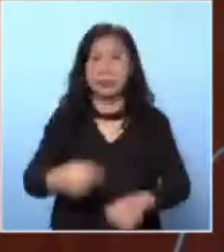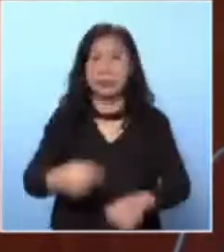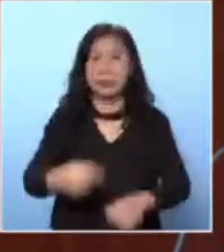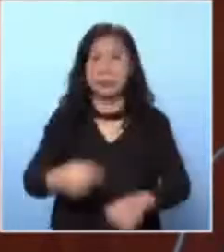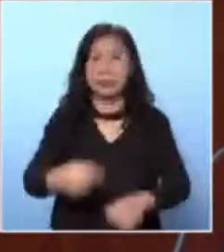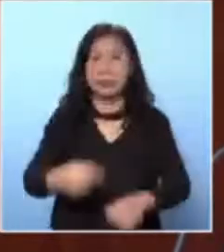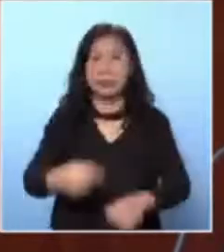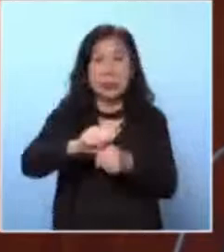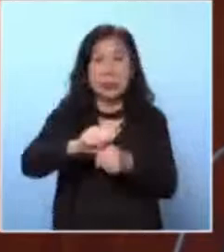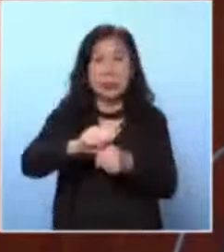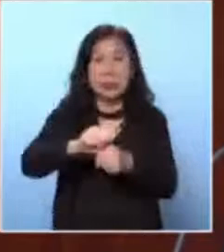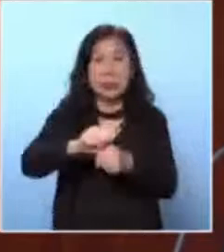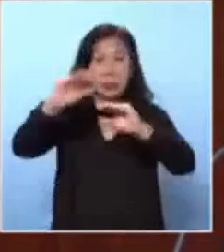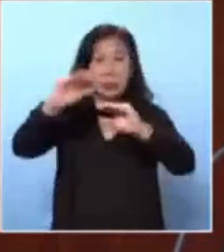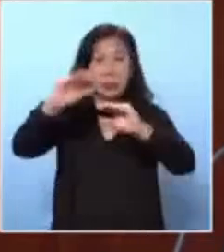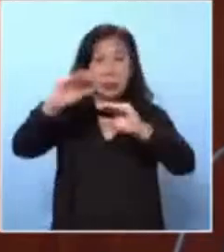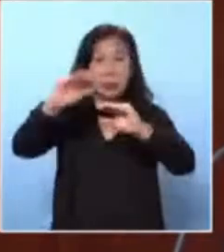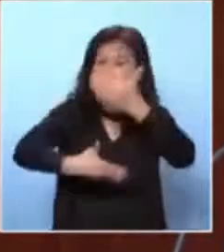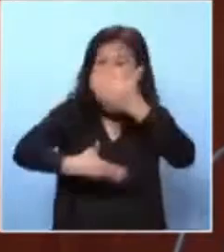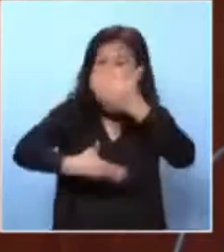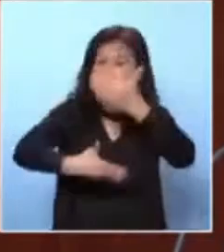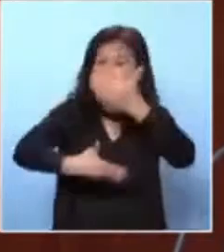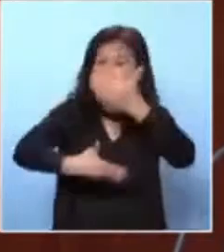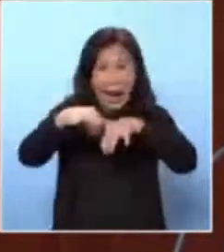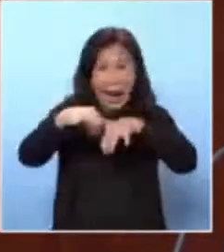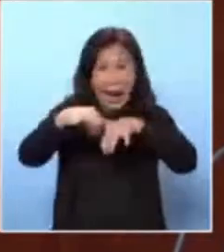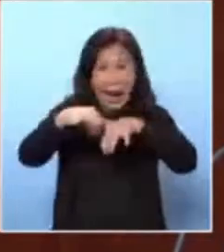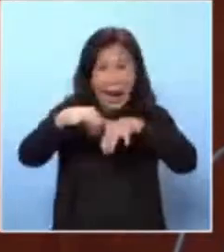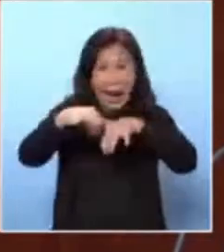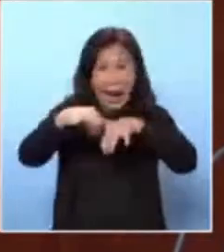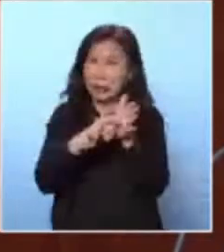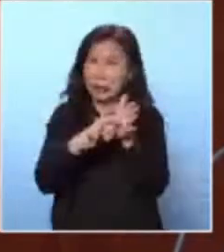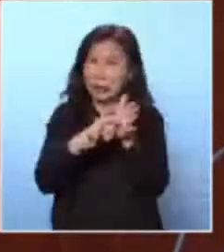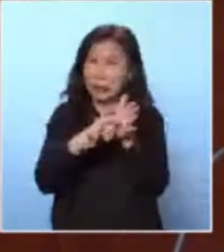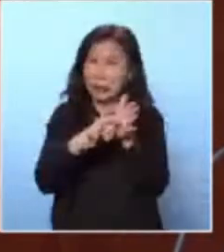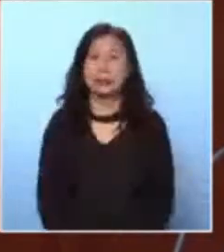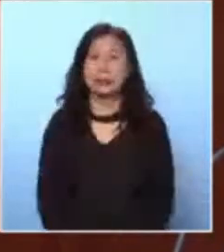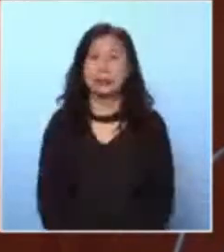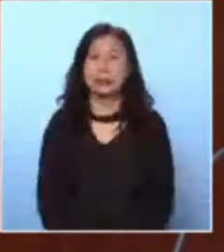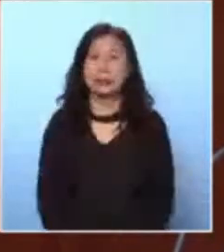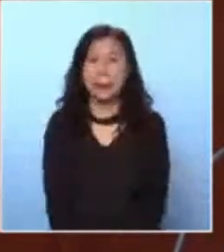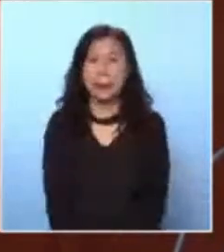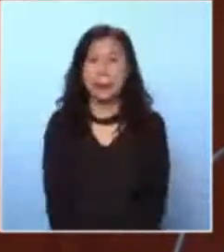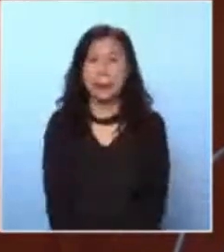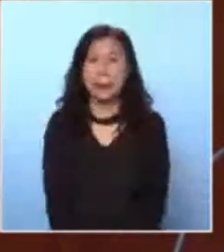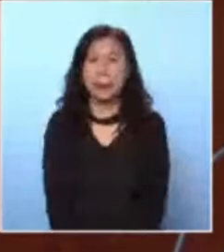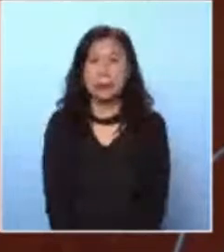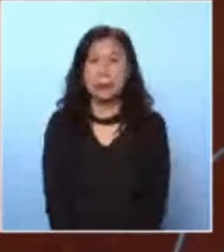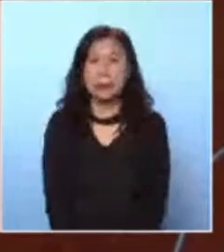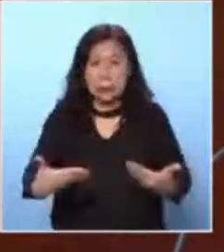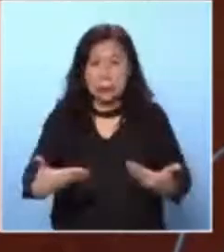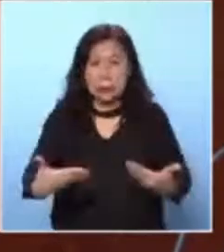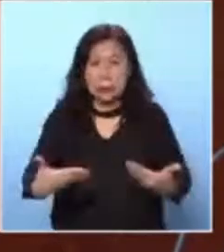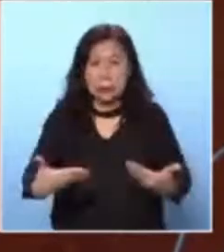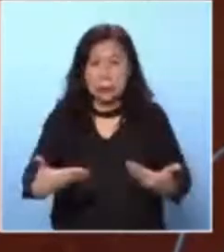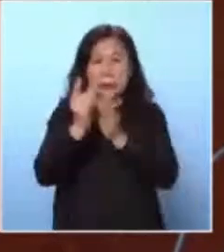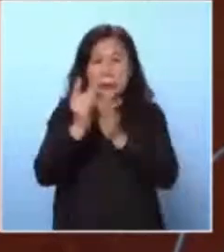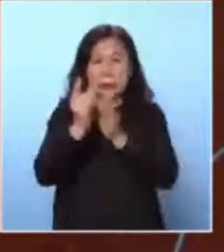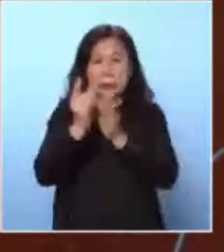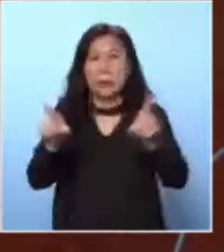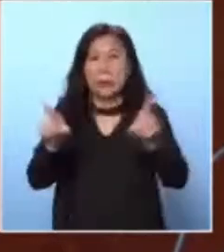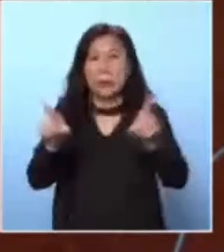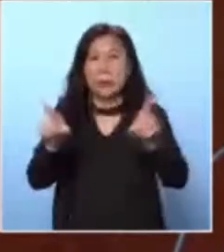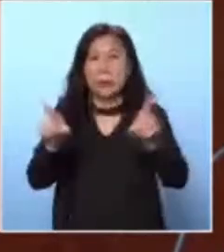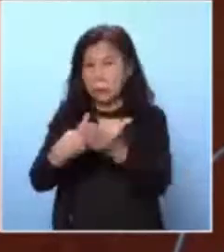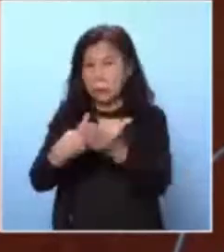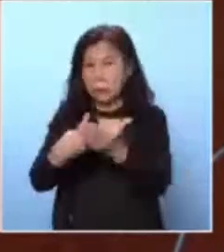Hong Kong's carbon emissions by 50% before 2035 as compared to the 2005 level. The government has established